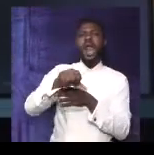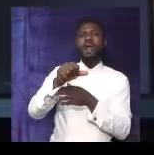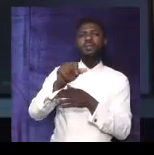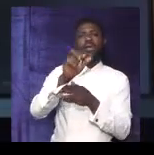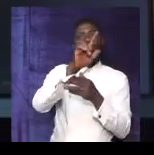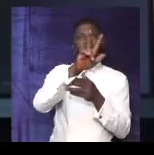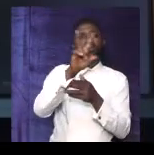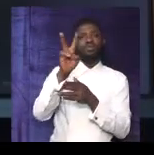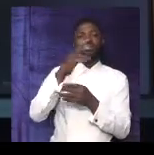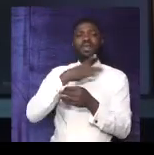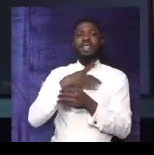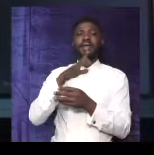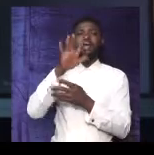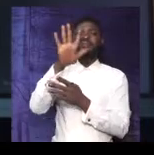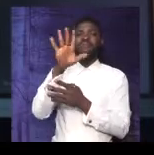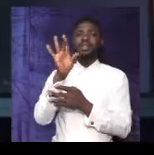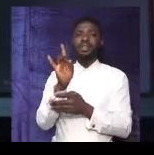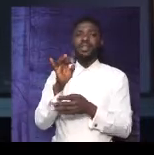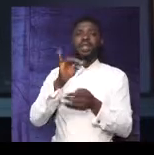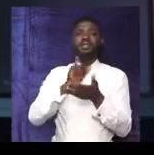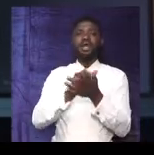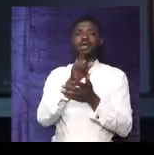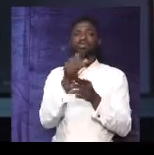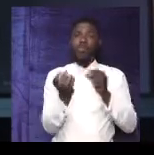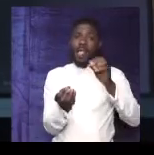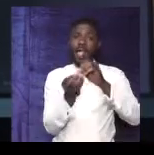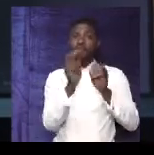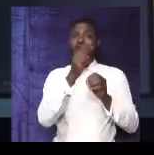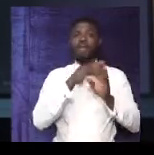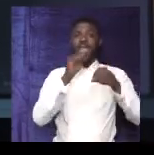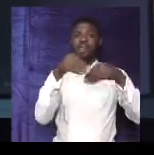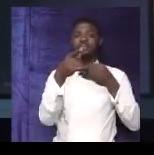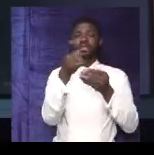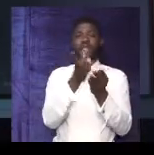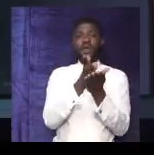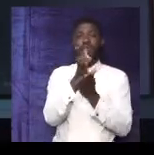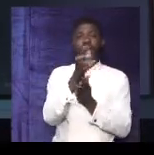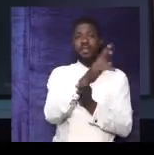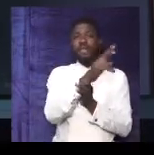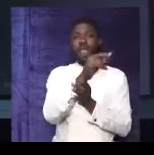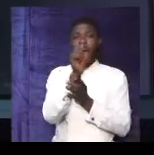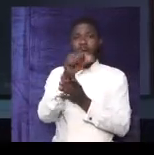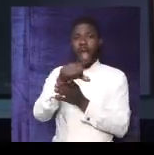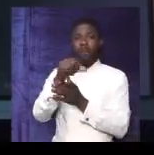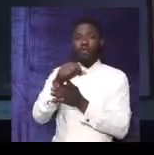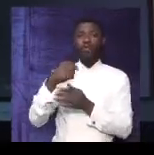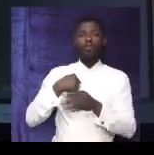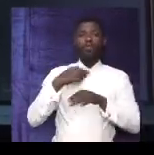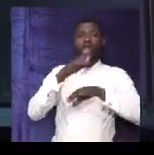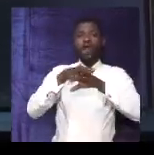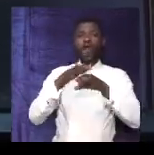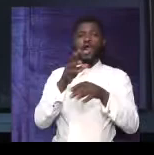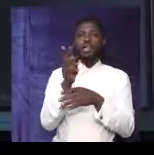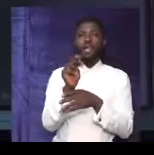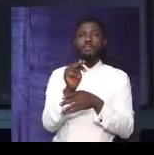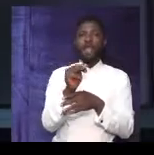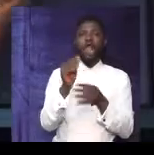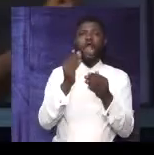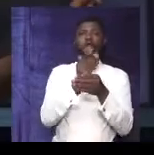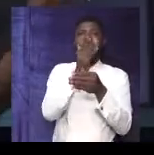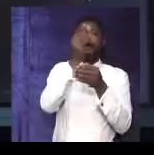these angles, 32 and 58, that you add up and they give you the right angle, we call them